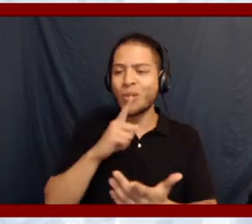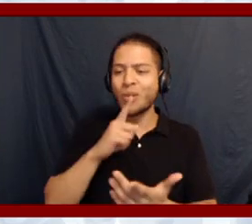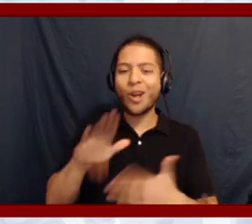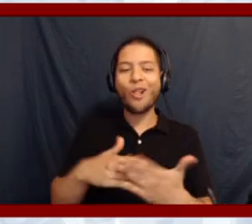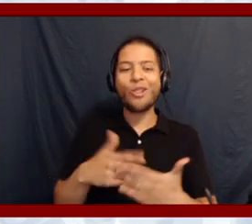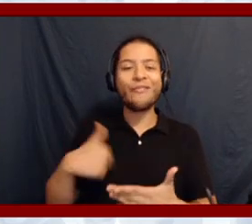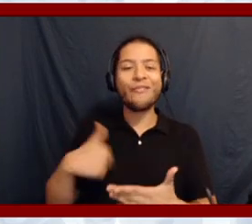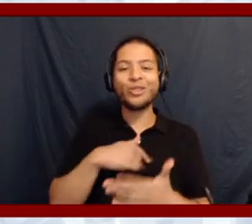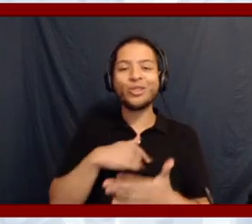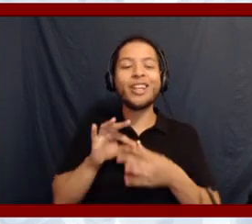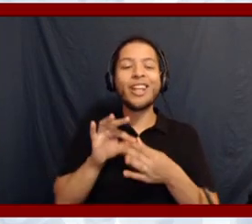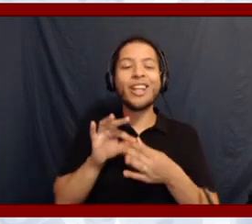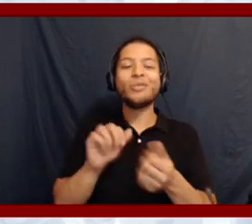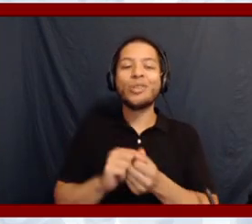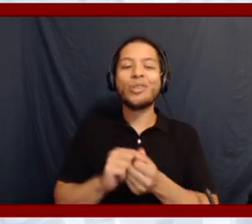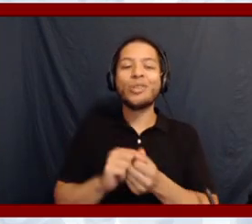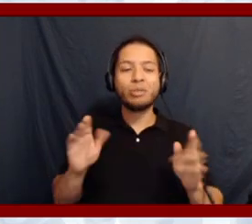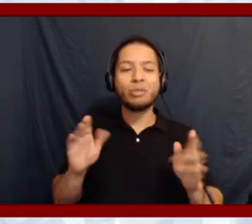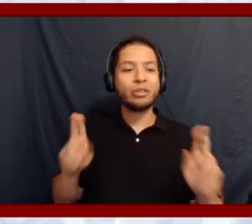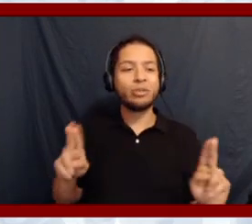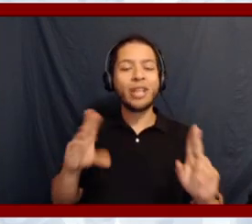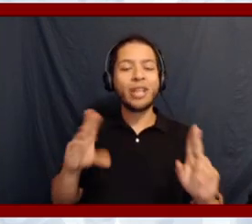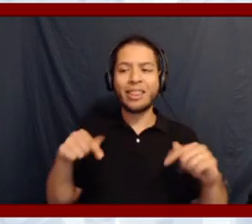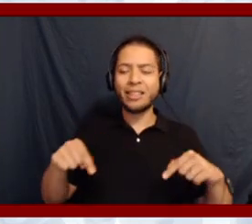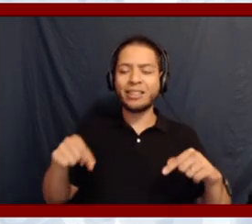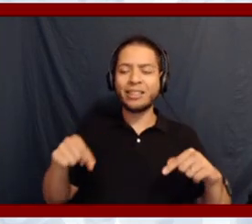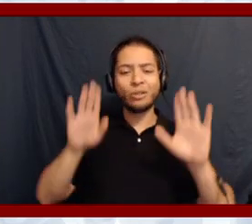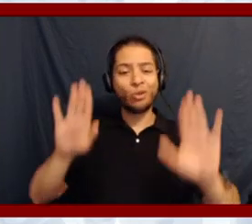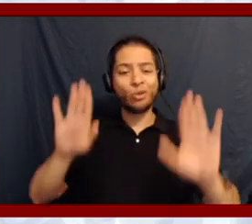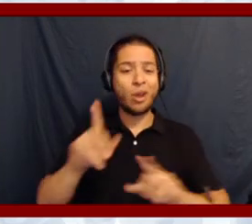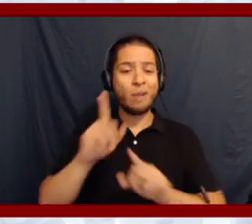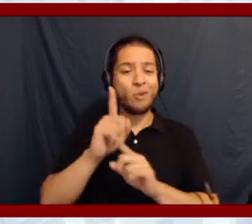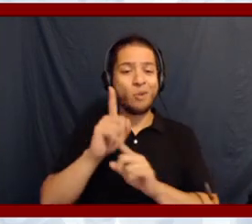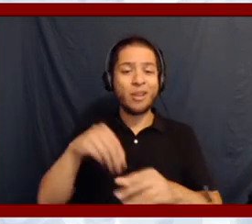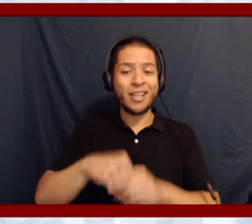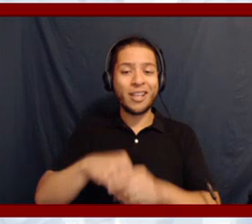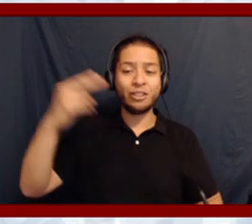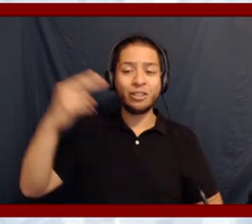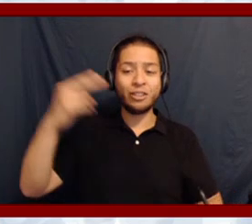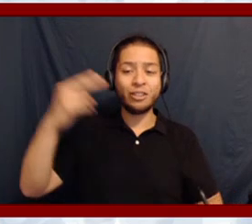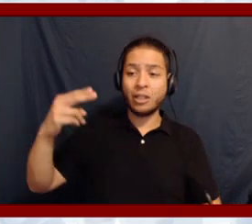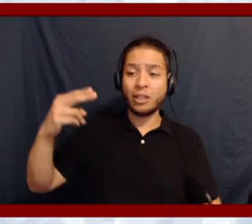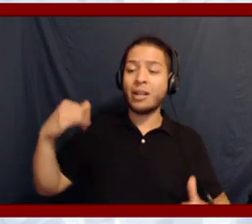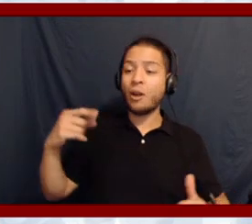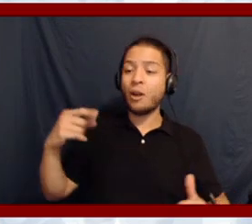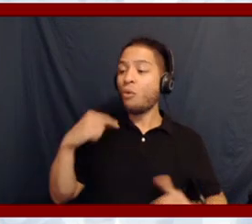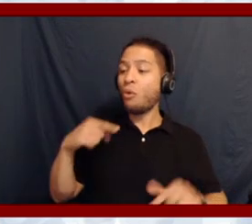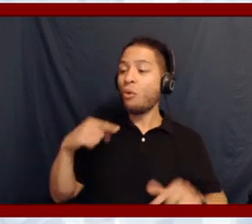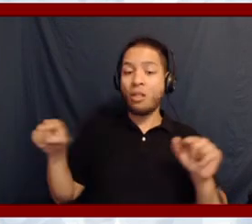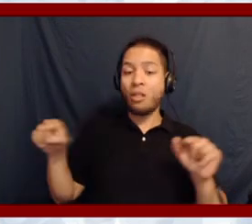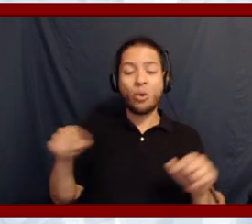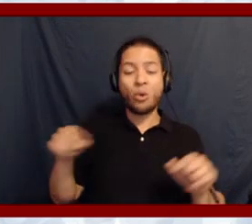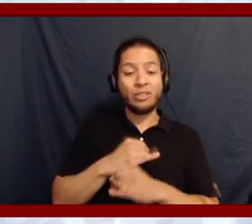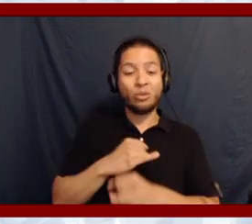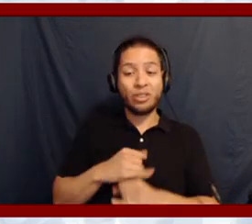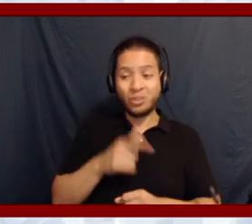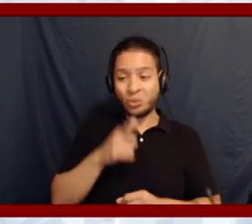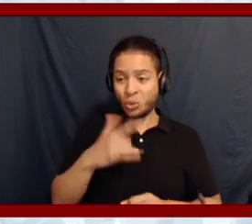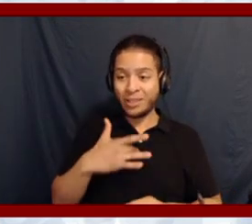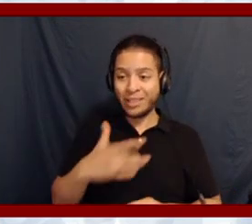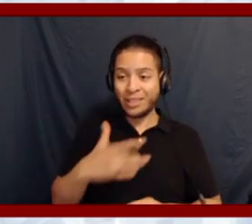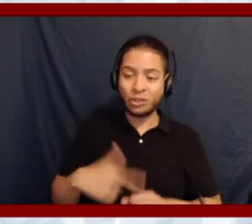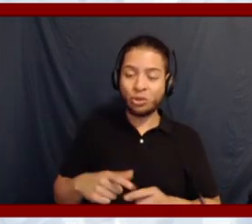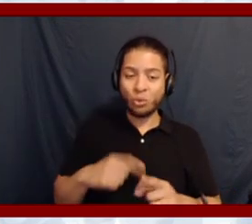a absolutely notable moment in history. So for institutions known for being history makers, this is a critical time for you to